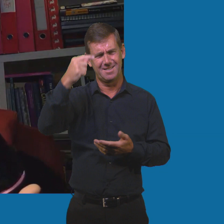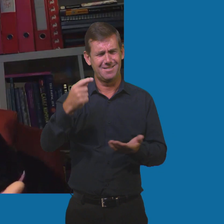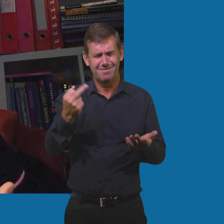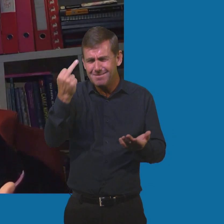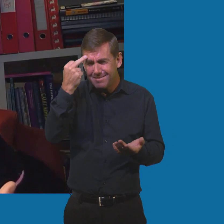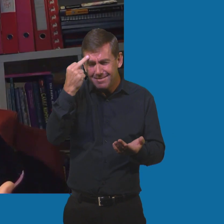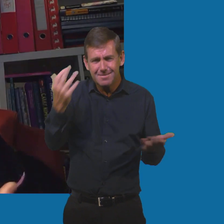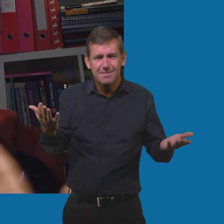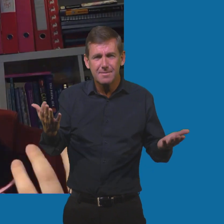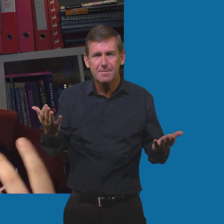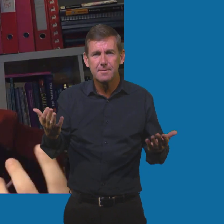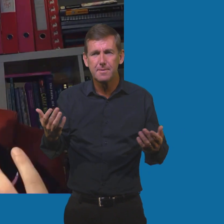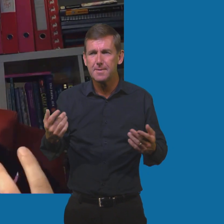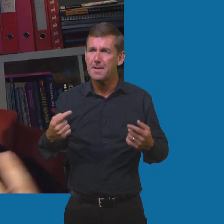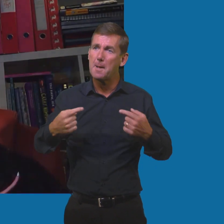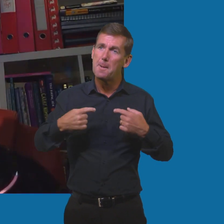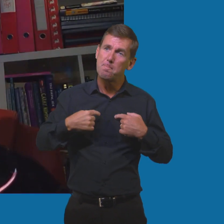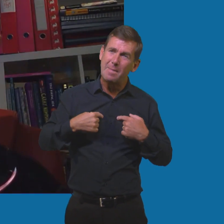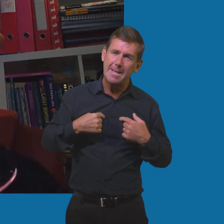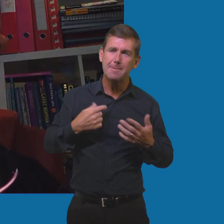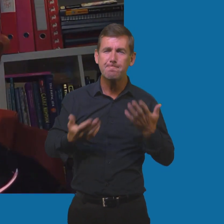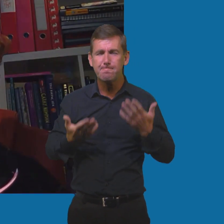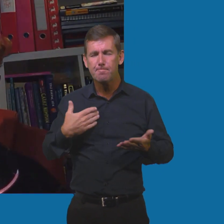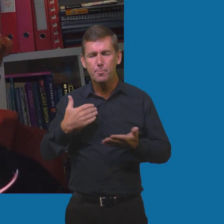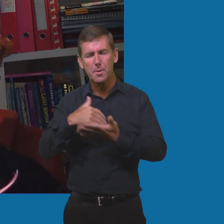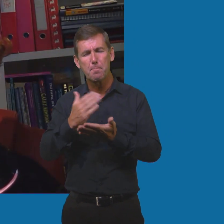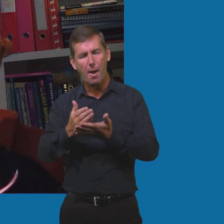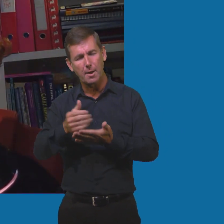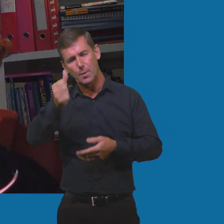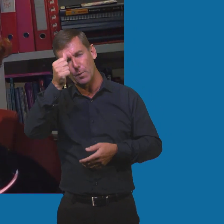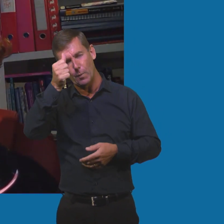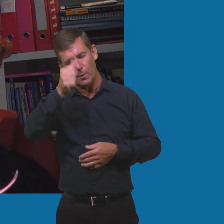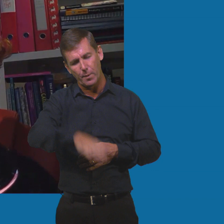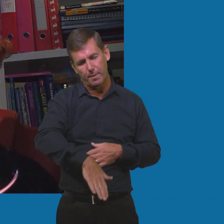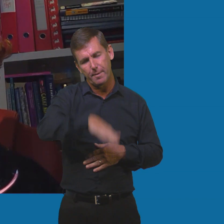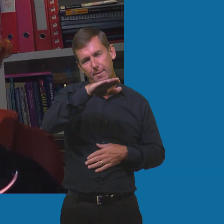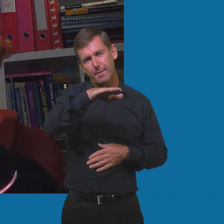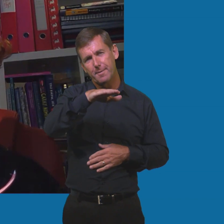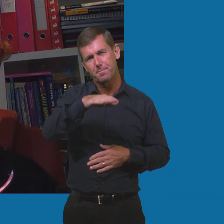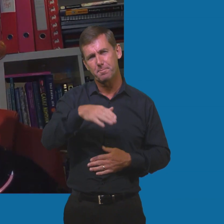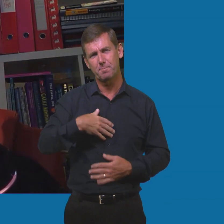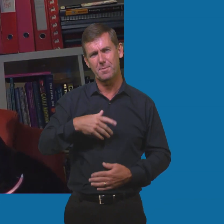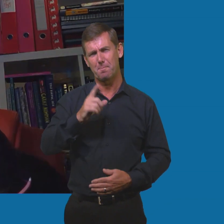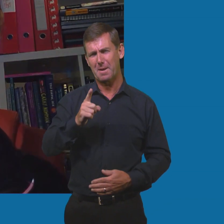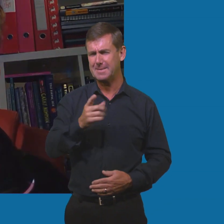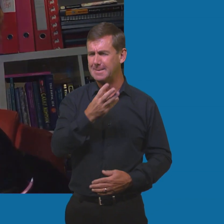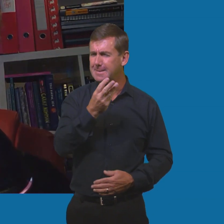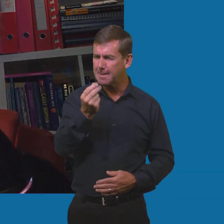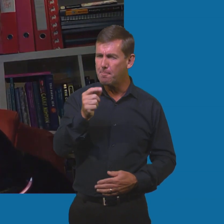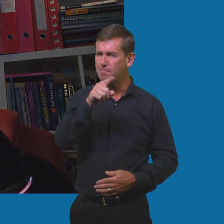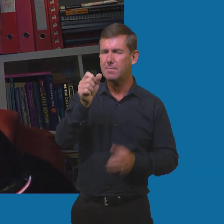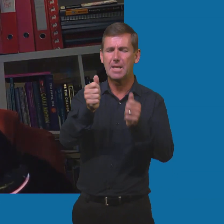guess I was kind of almost immune to parts of it. But there have been a few kind of